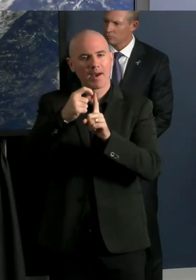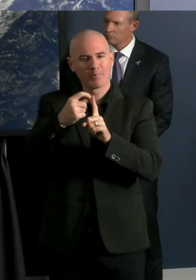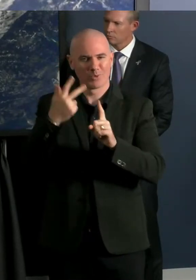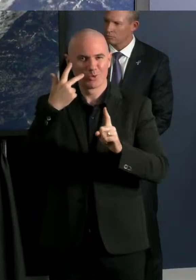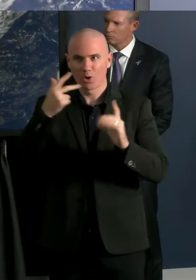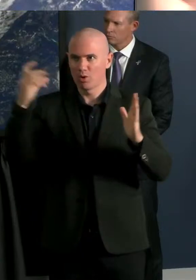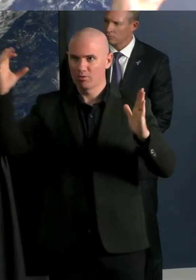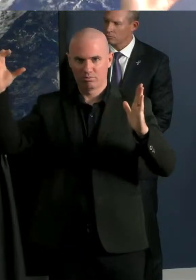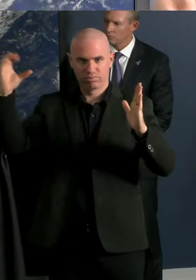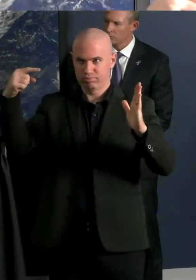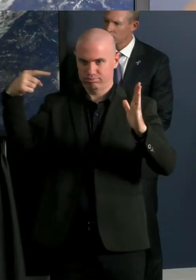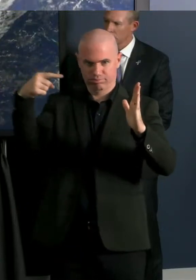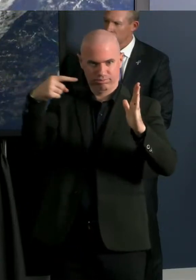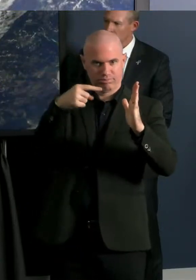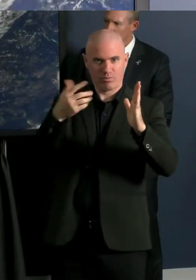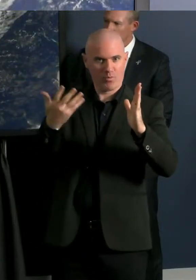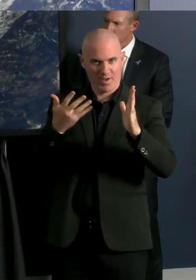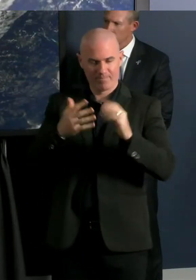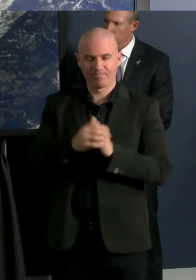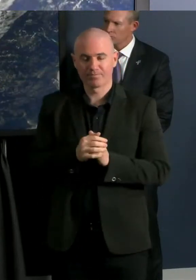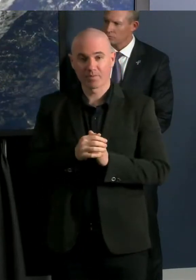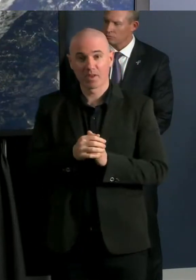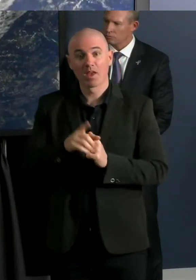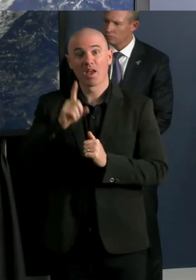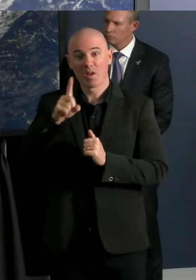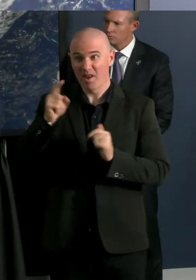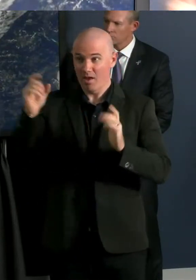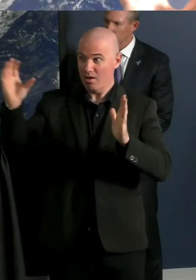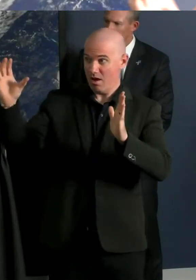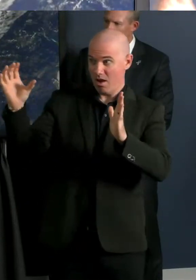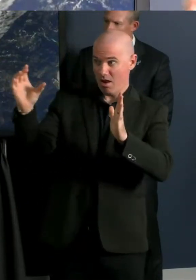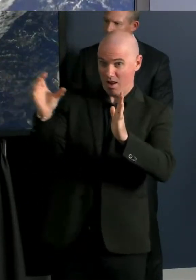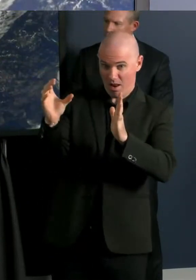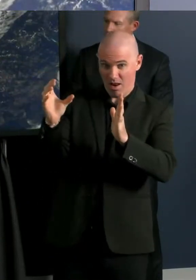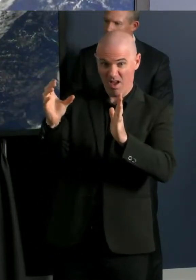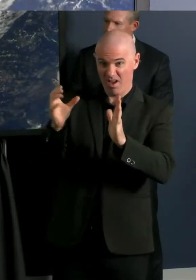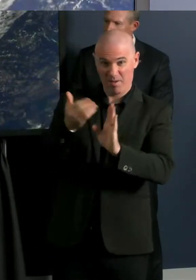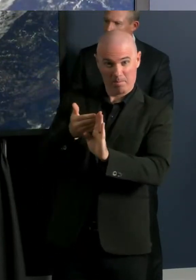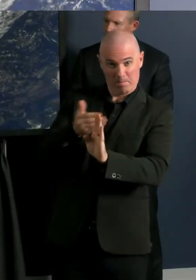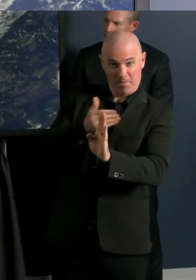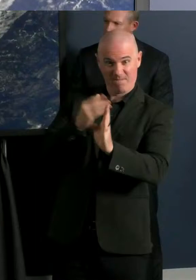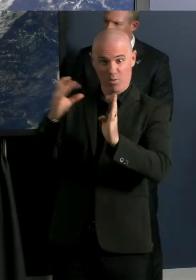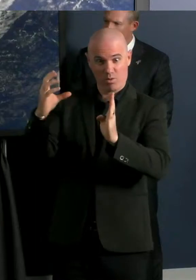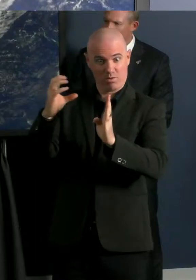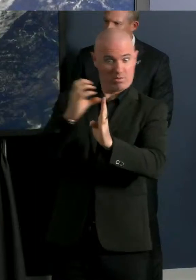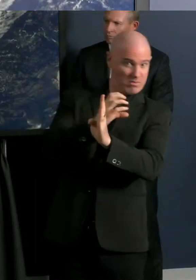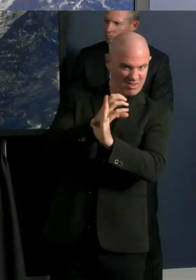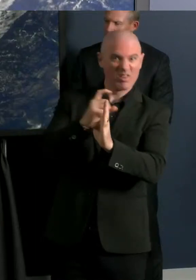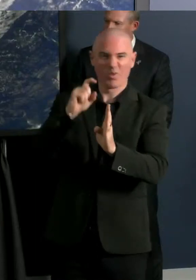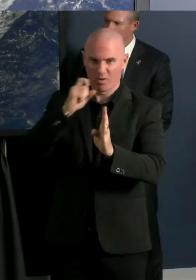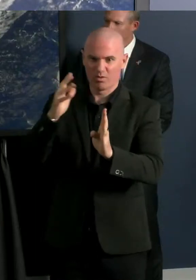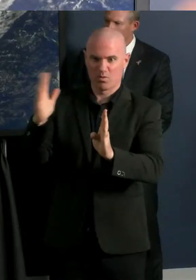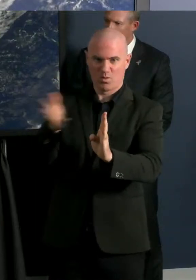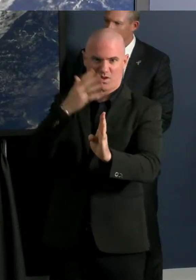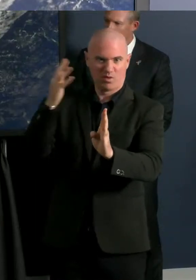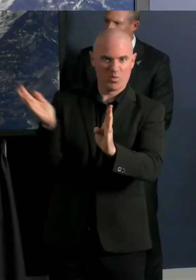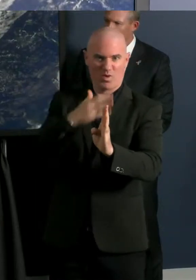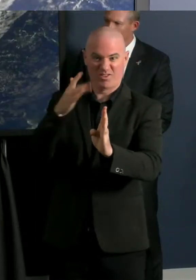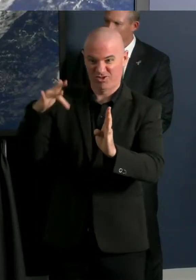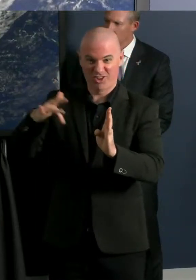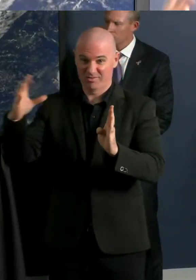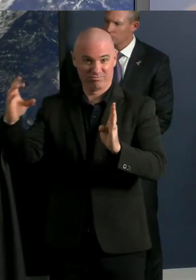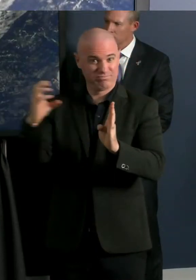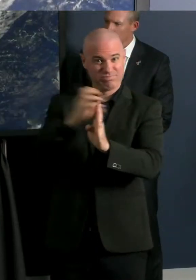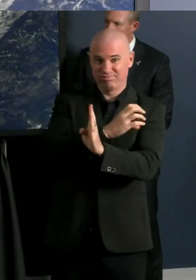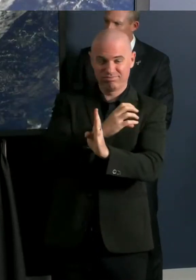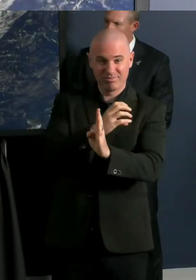can see gale force winds before this system crosses the coast. So these gale winds could eventuate from as early